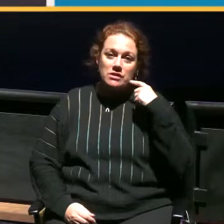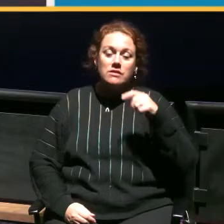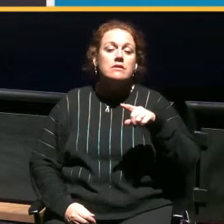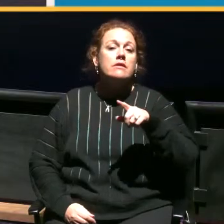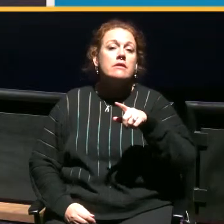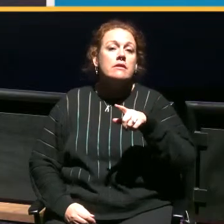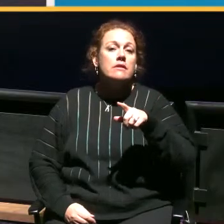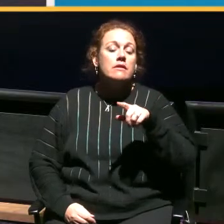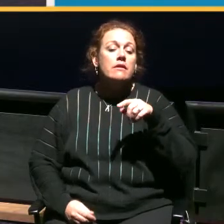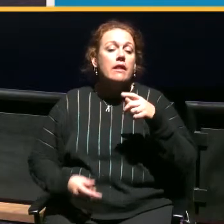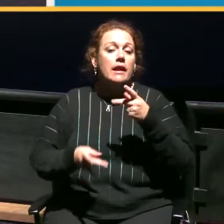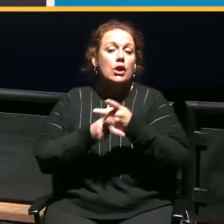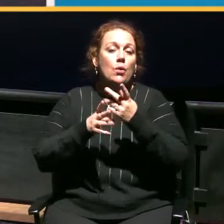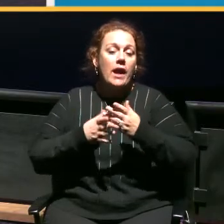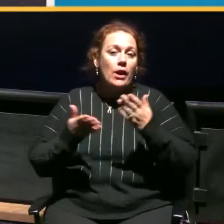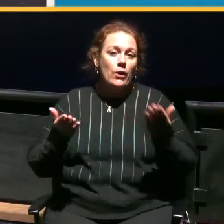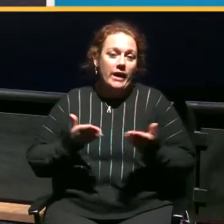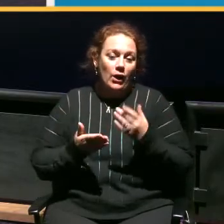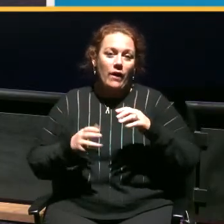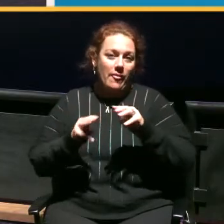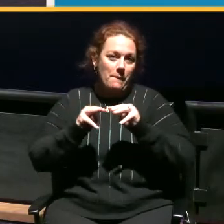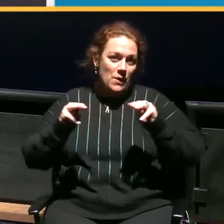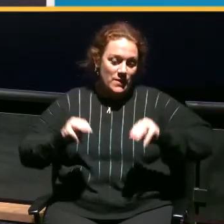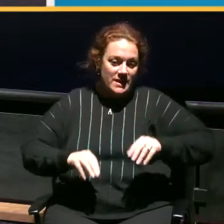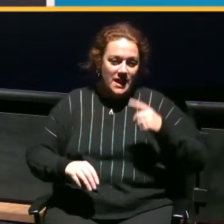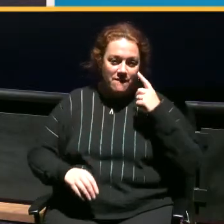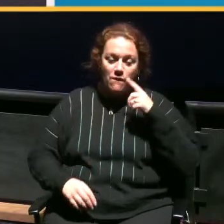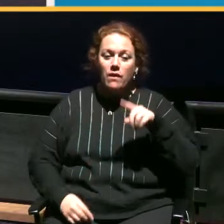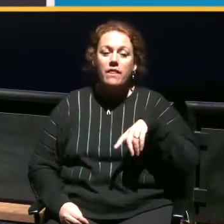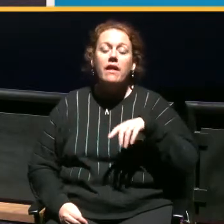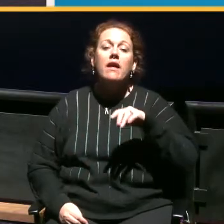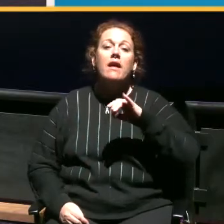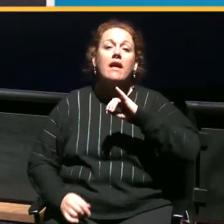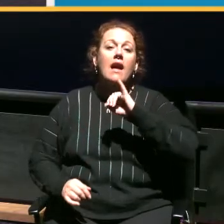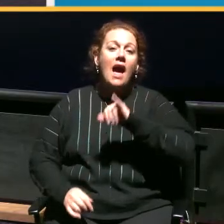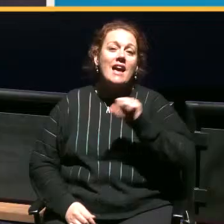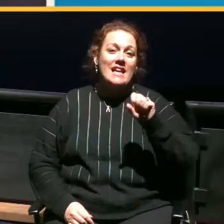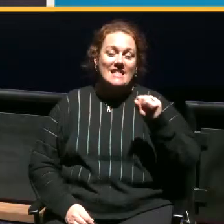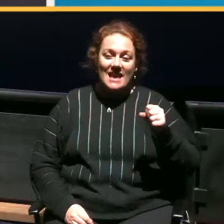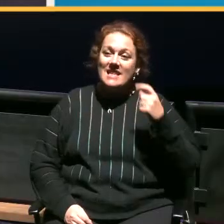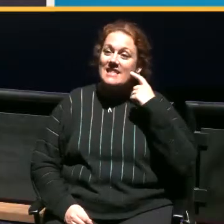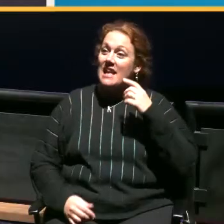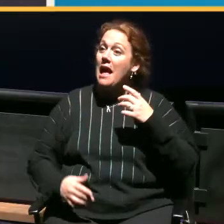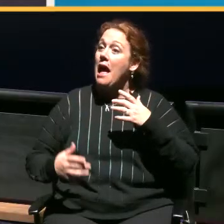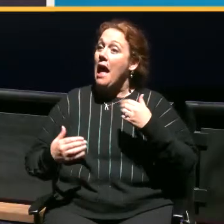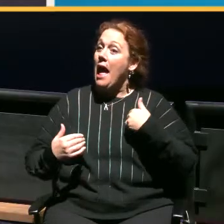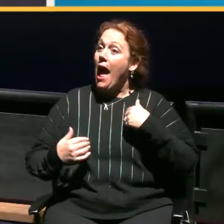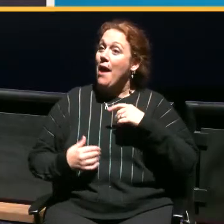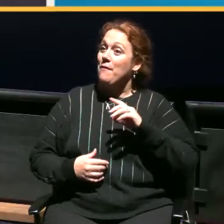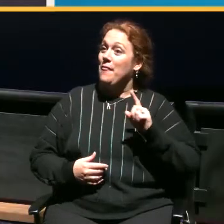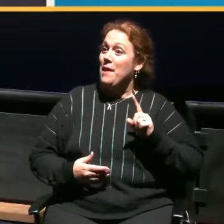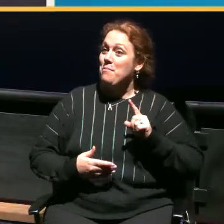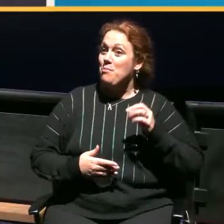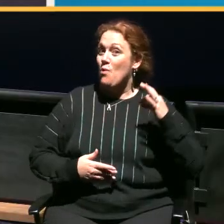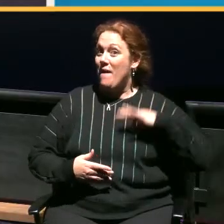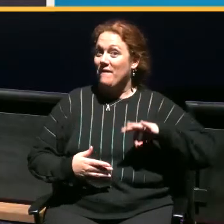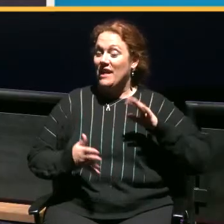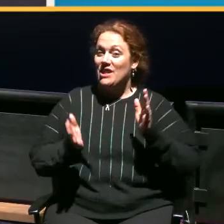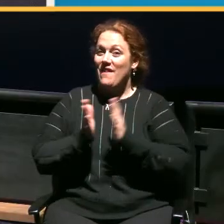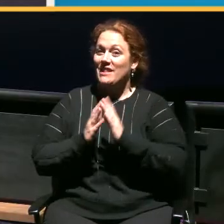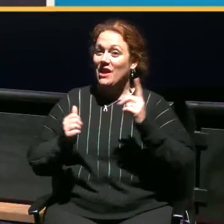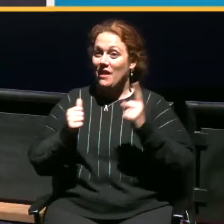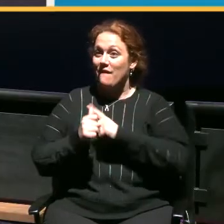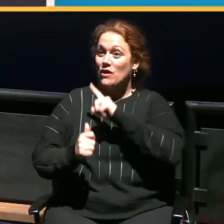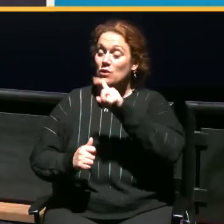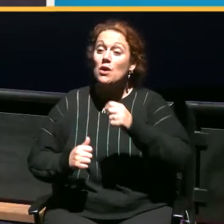International Space Station curator here at the museum, and I get the privilege of asking you at least the first question, maybe a few more. I think